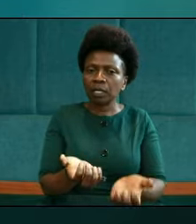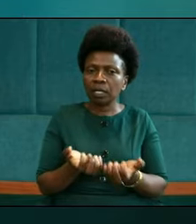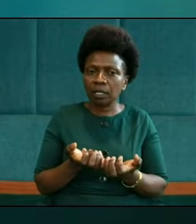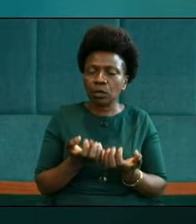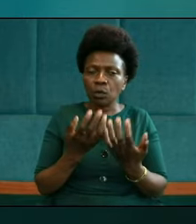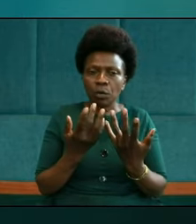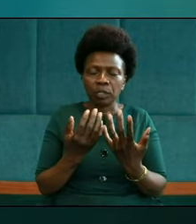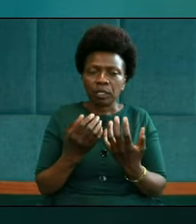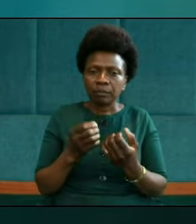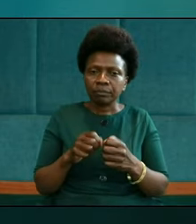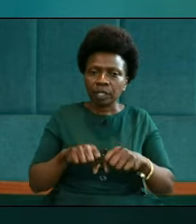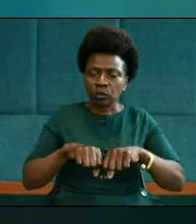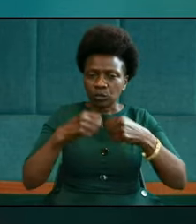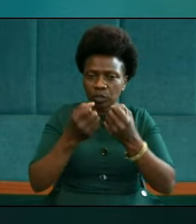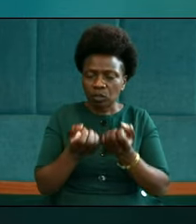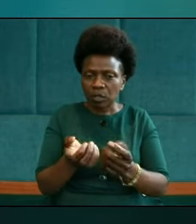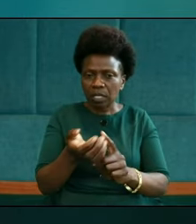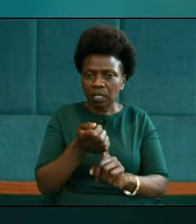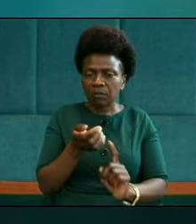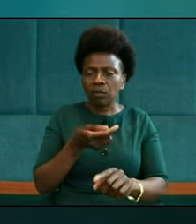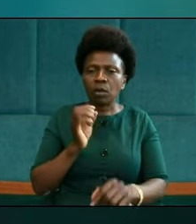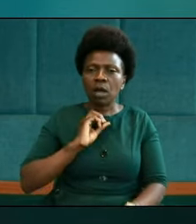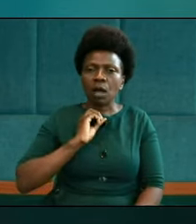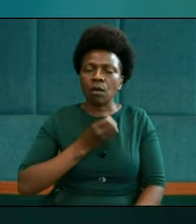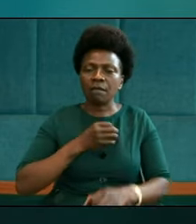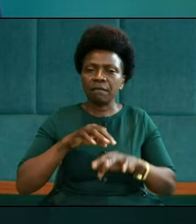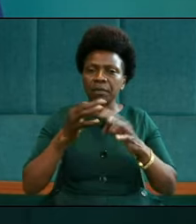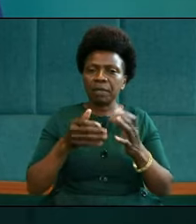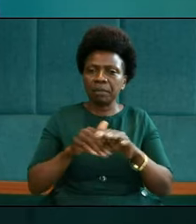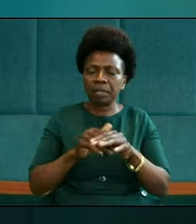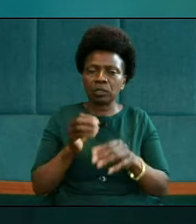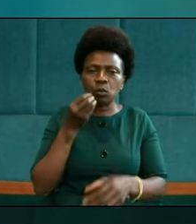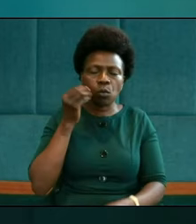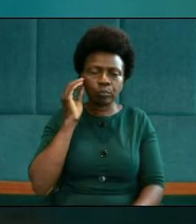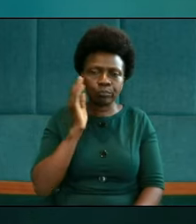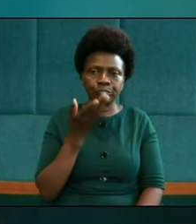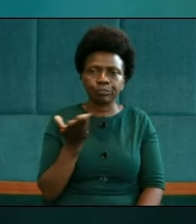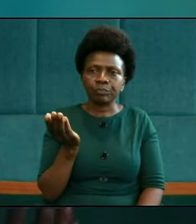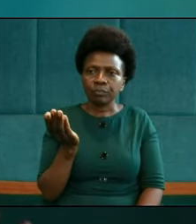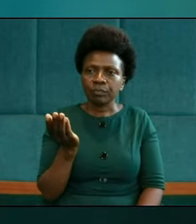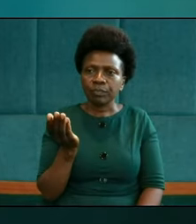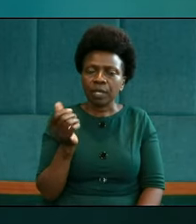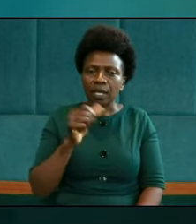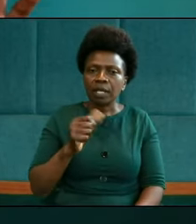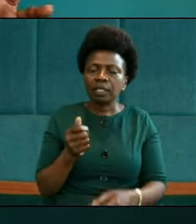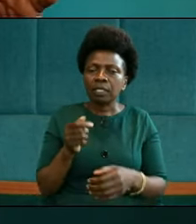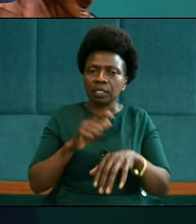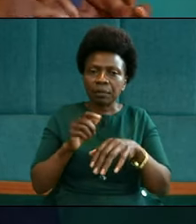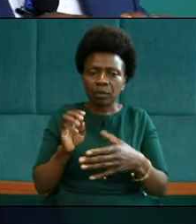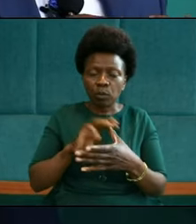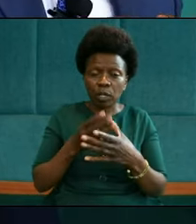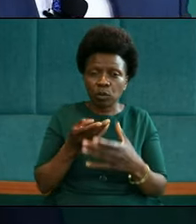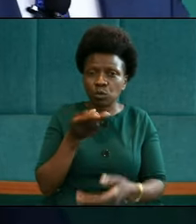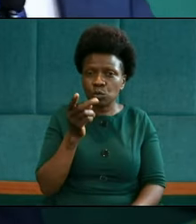the association that we get from our family members at home. Anytime, whether you